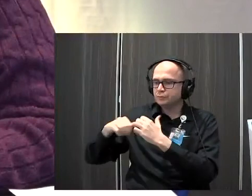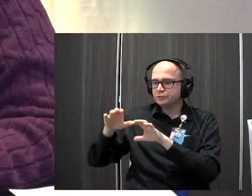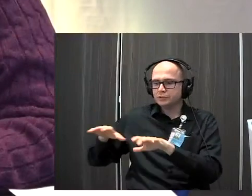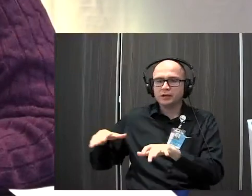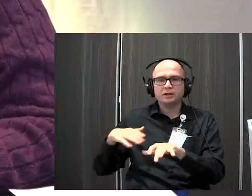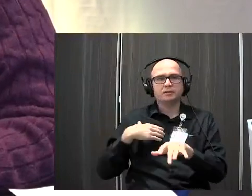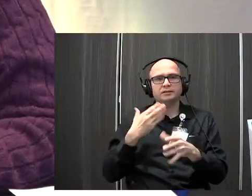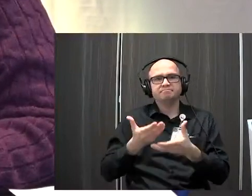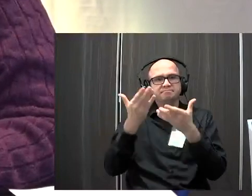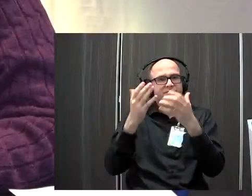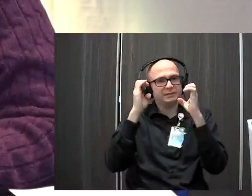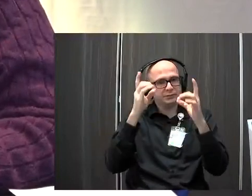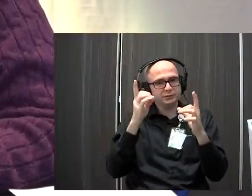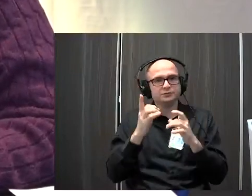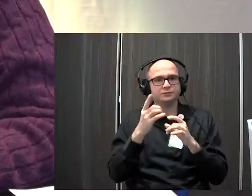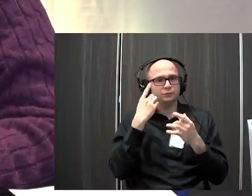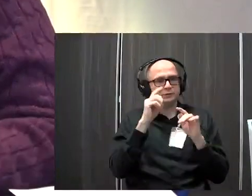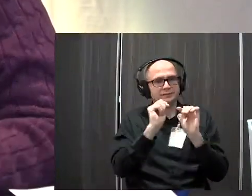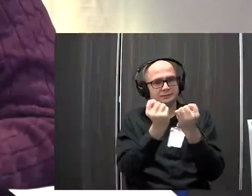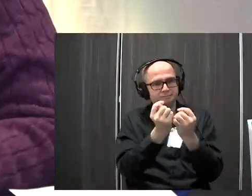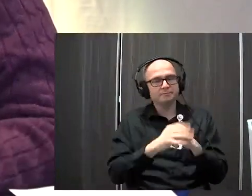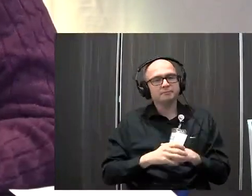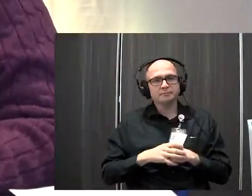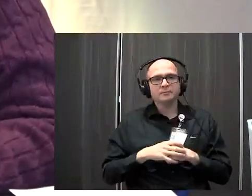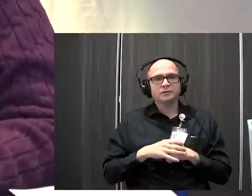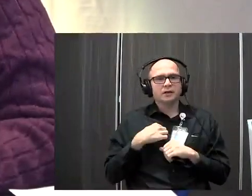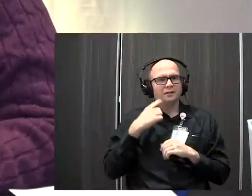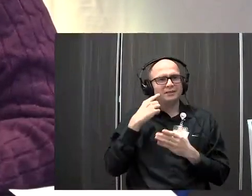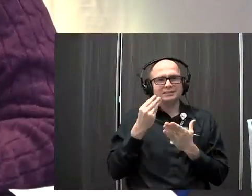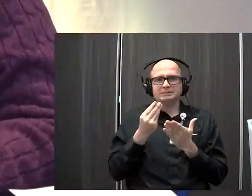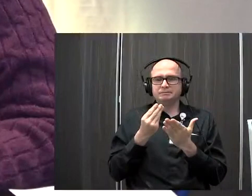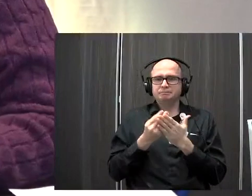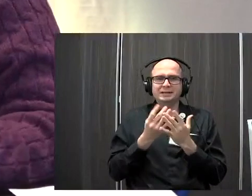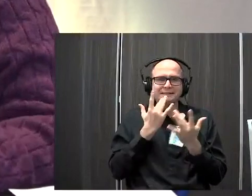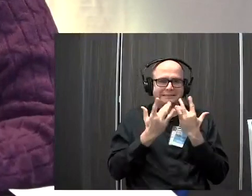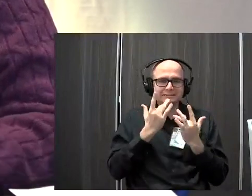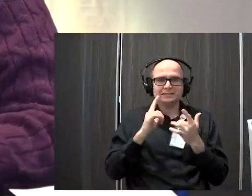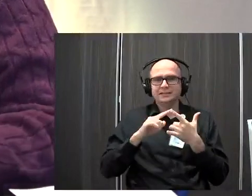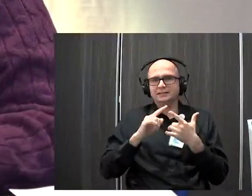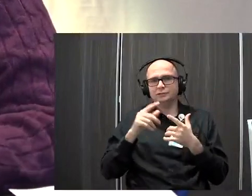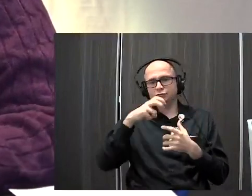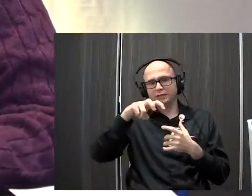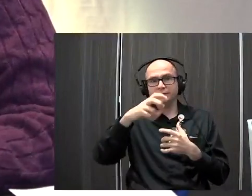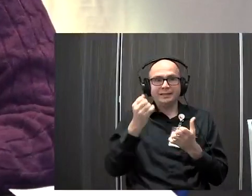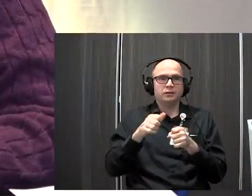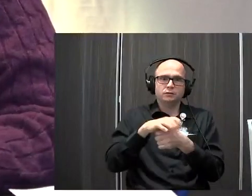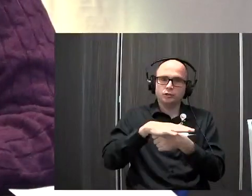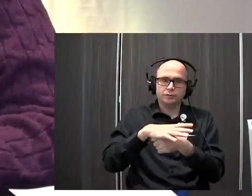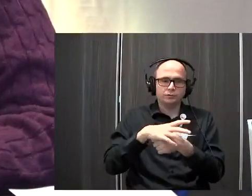educational suggestions back to the team. I do think there's funding issues with that. There's travel issues. Of course, now with COVID, it's